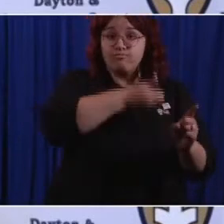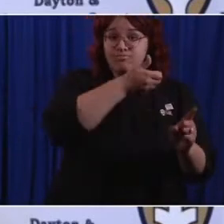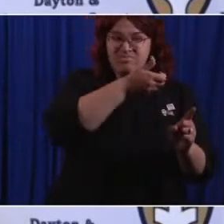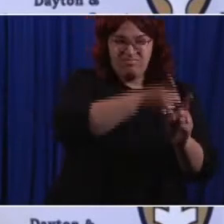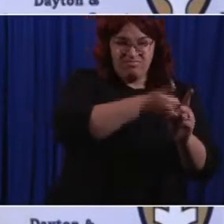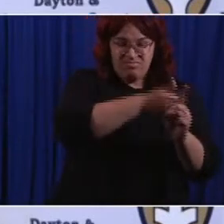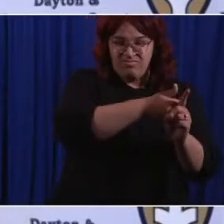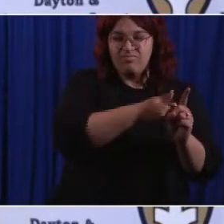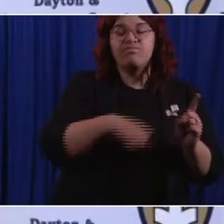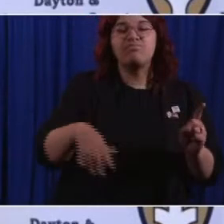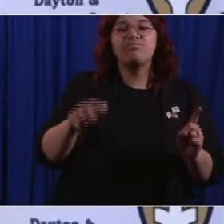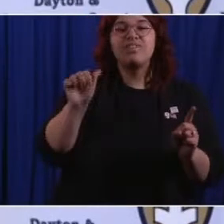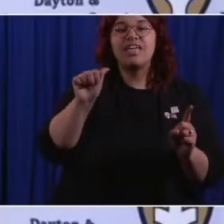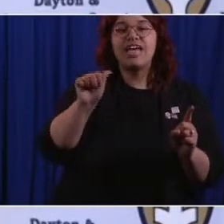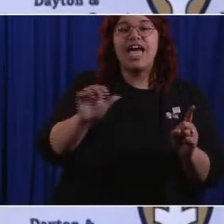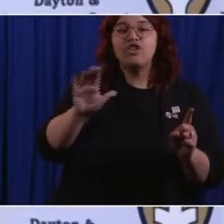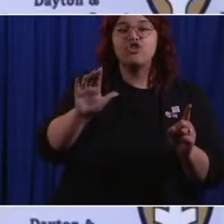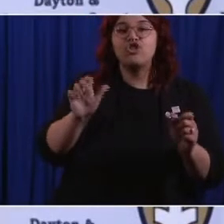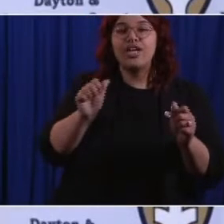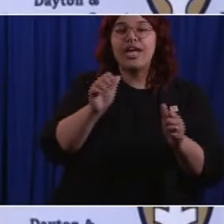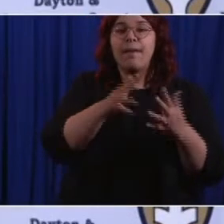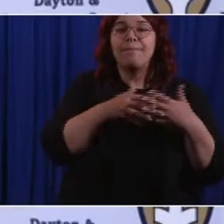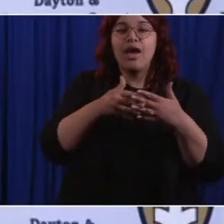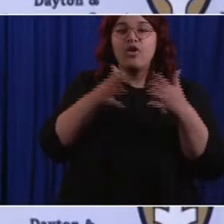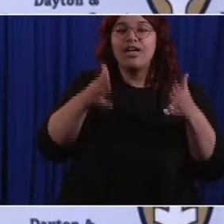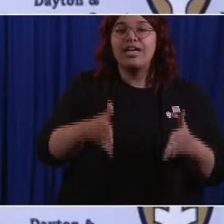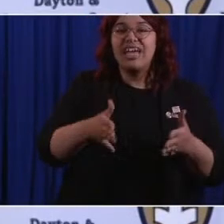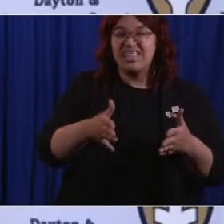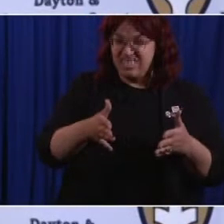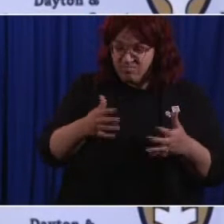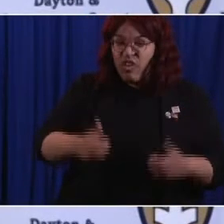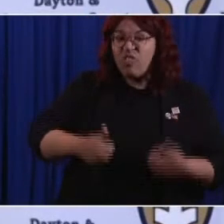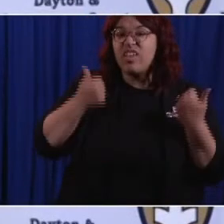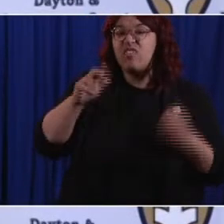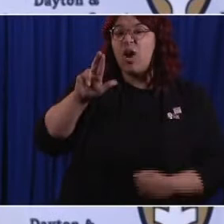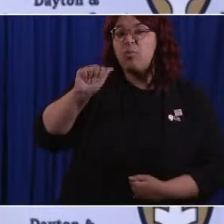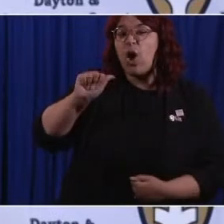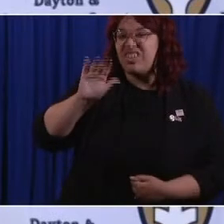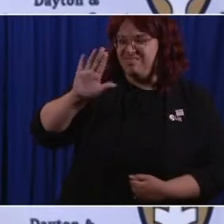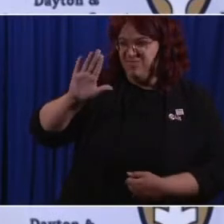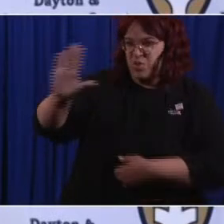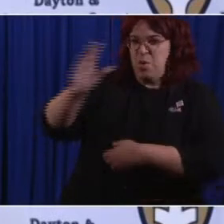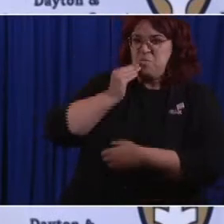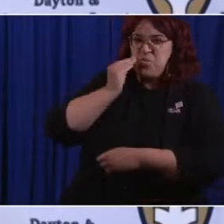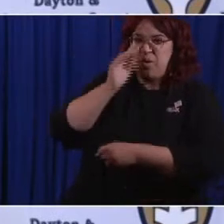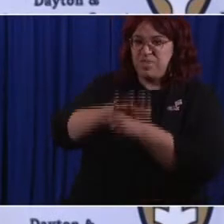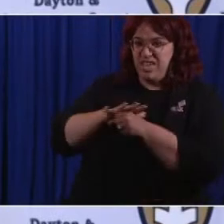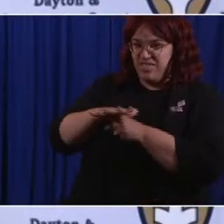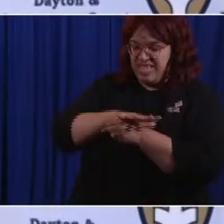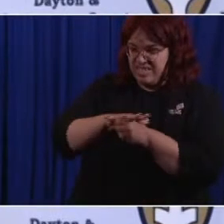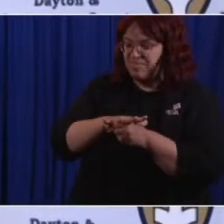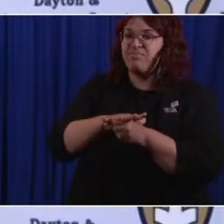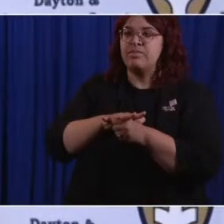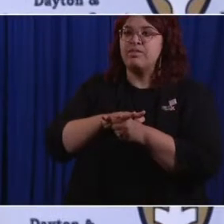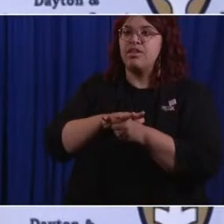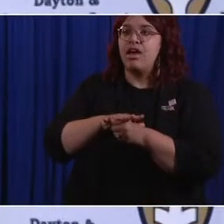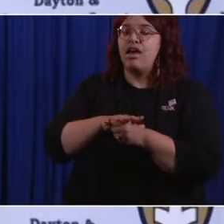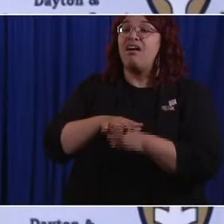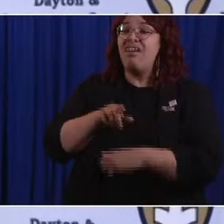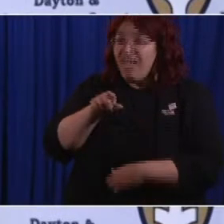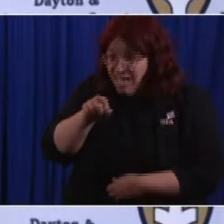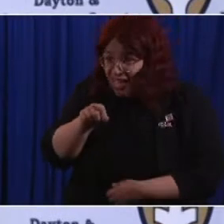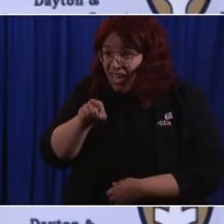that yesterday they sent you a letter concerned about the words that you said when you described the virus as the Wuhan